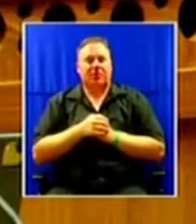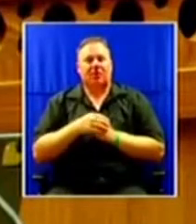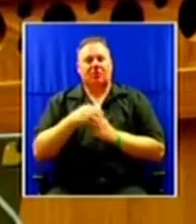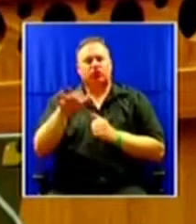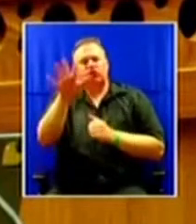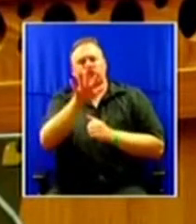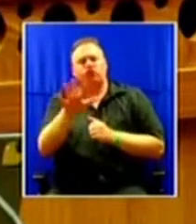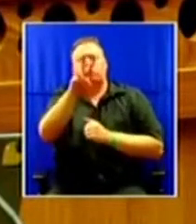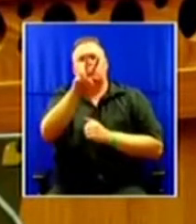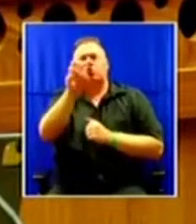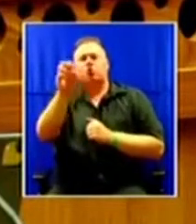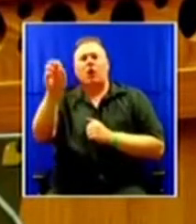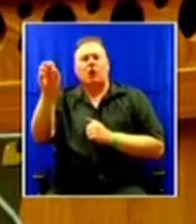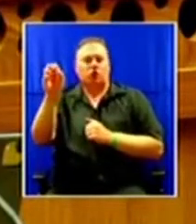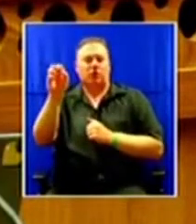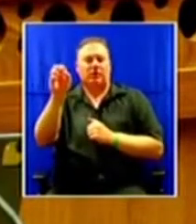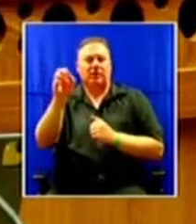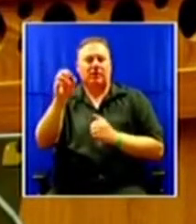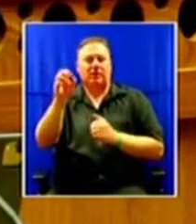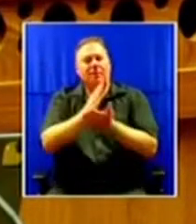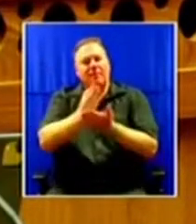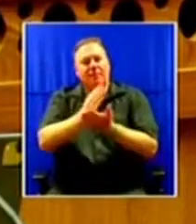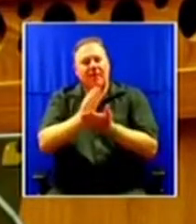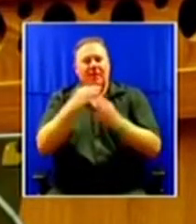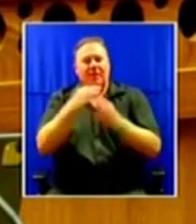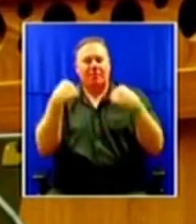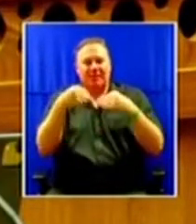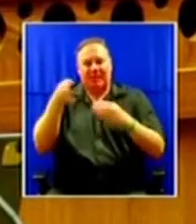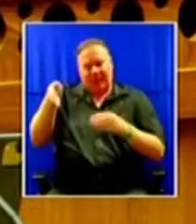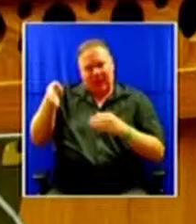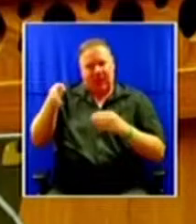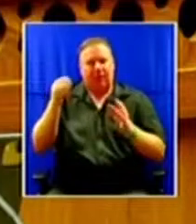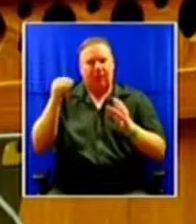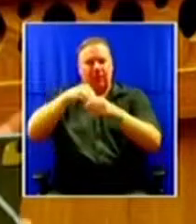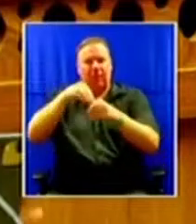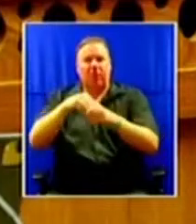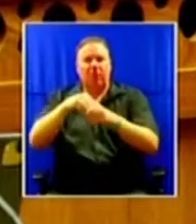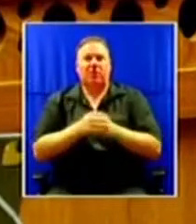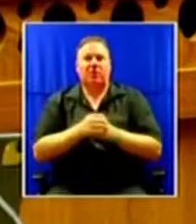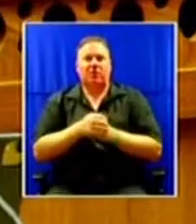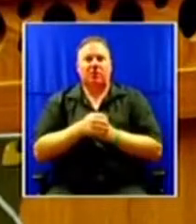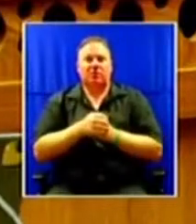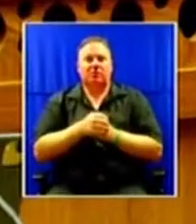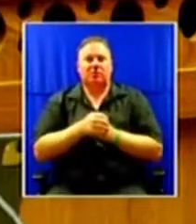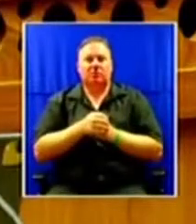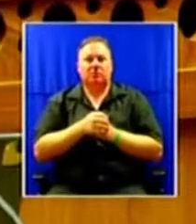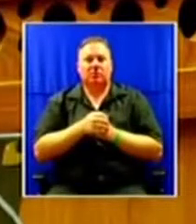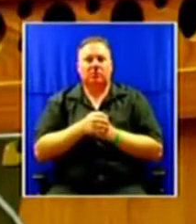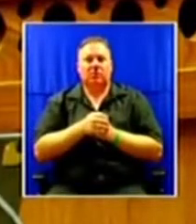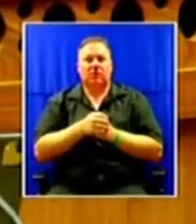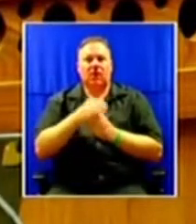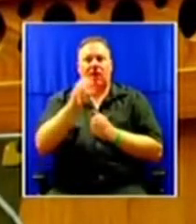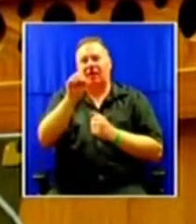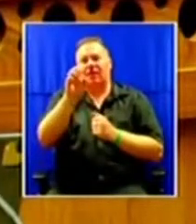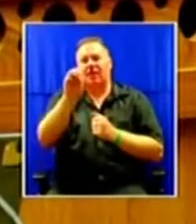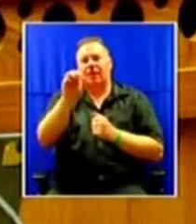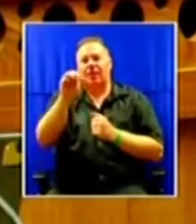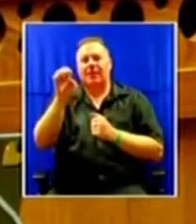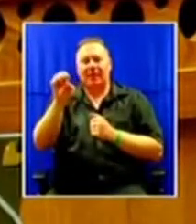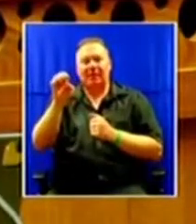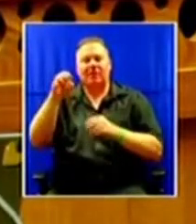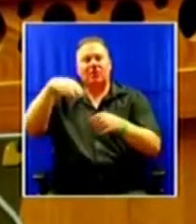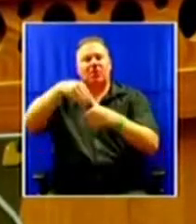enterprises, and the value could well be something like 1.7 billion rand in procurement